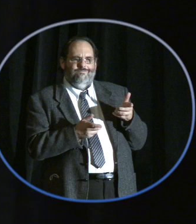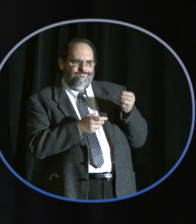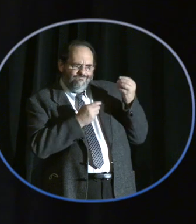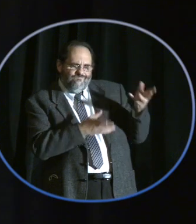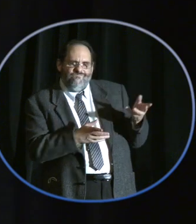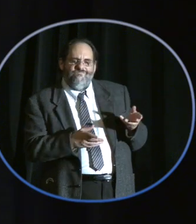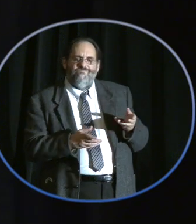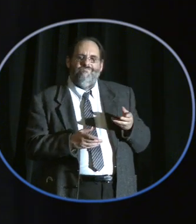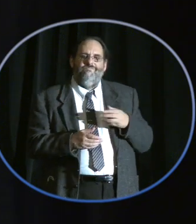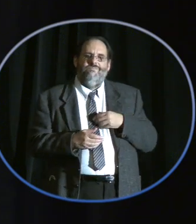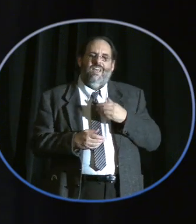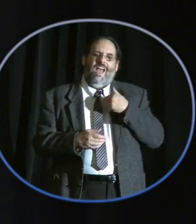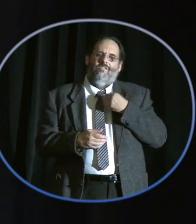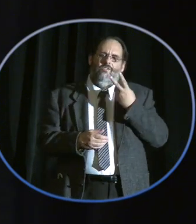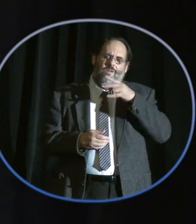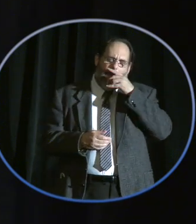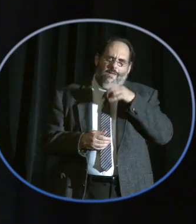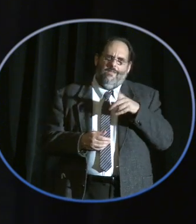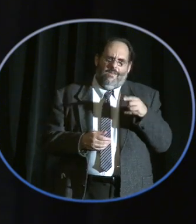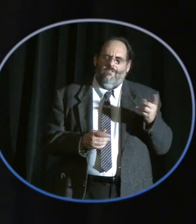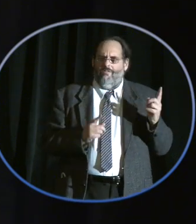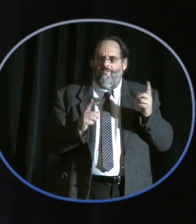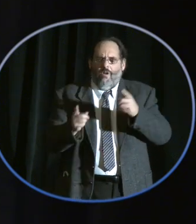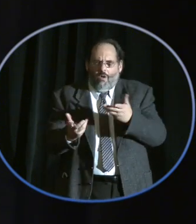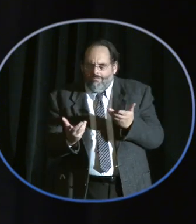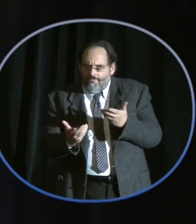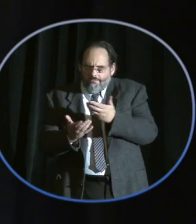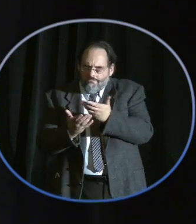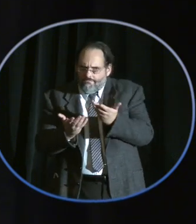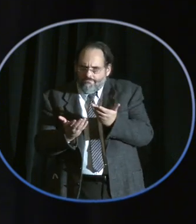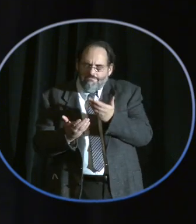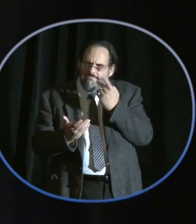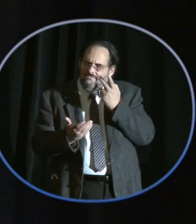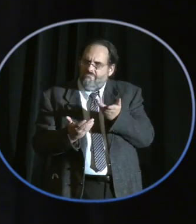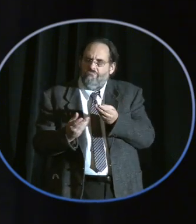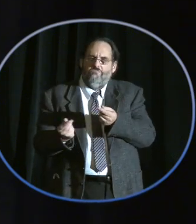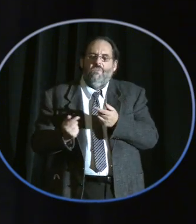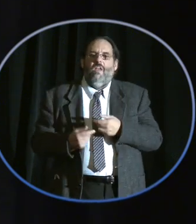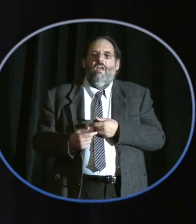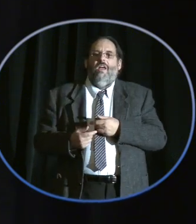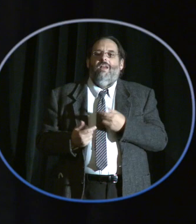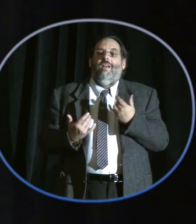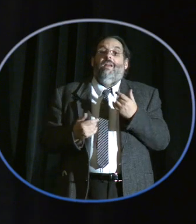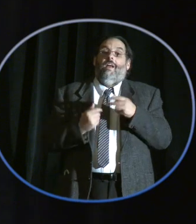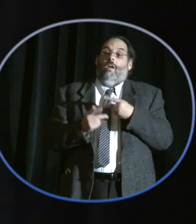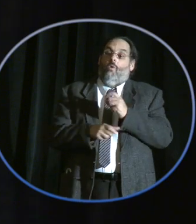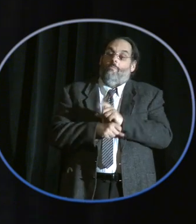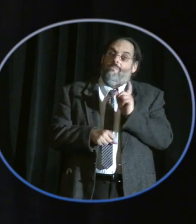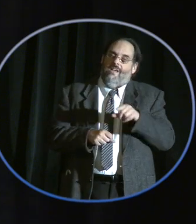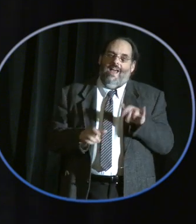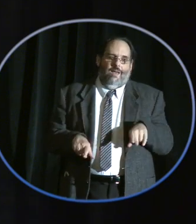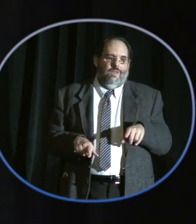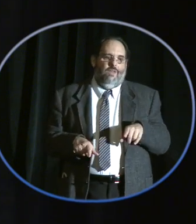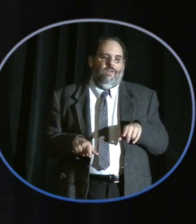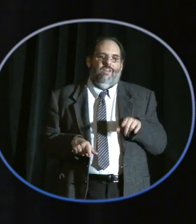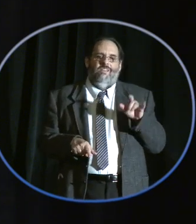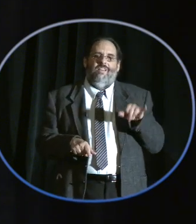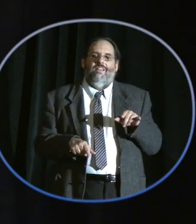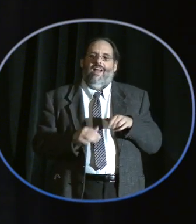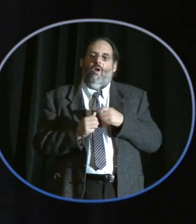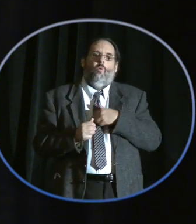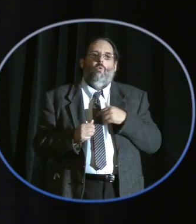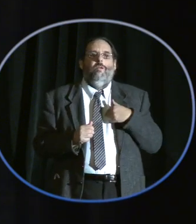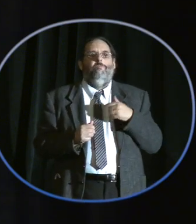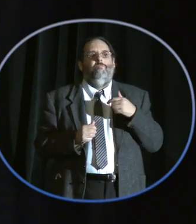game and said, hey, Doc, I got two kids. I need you guys to go out here and see. This is the kind of work that has to happen. That's how